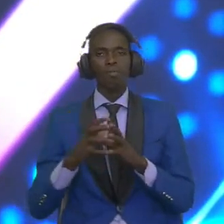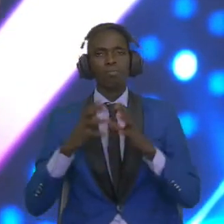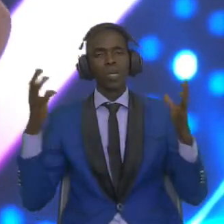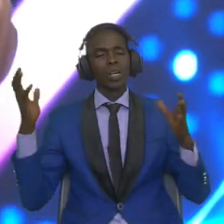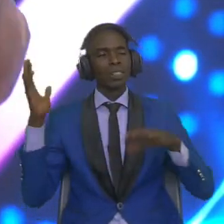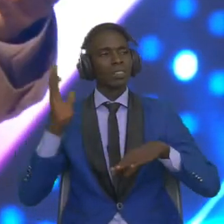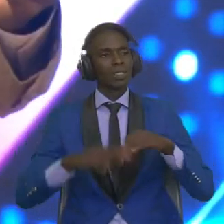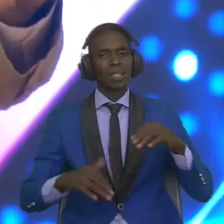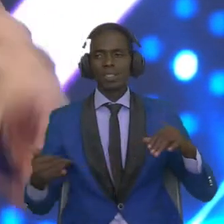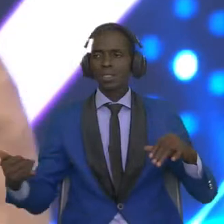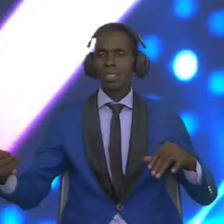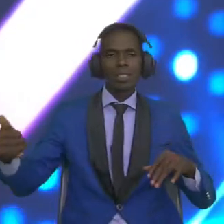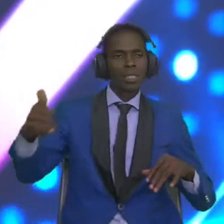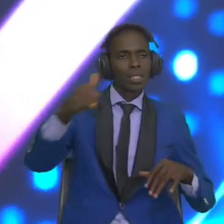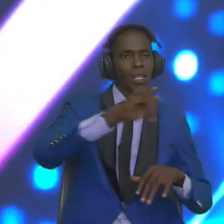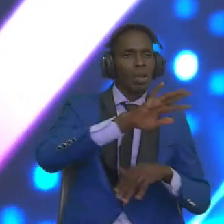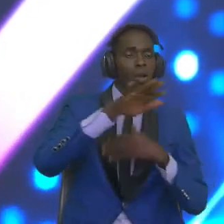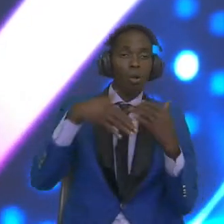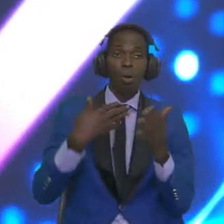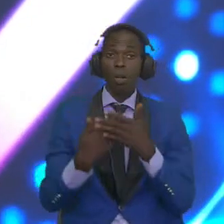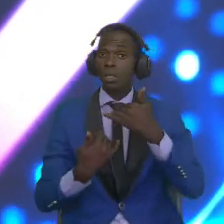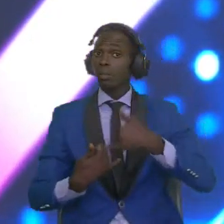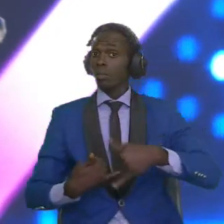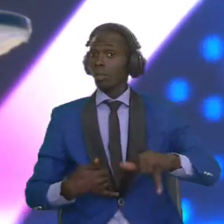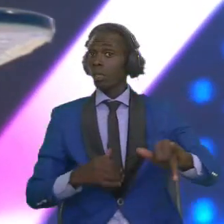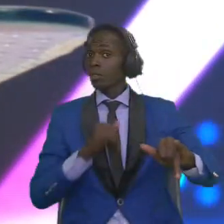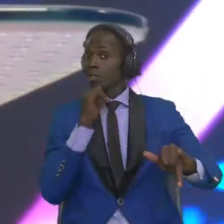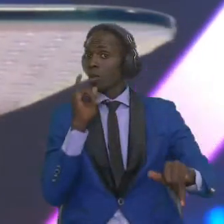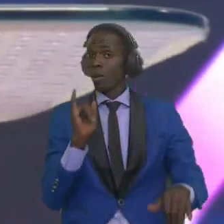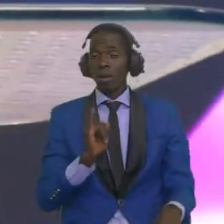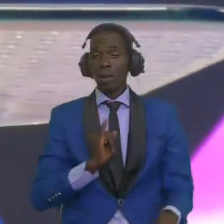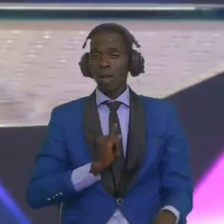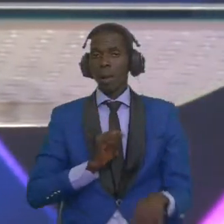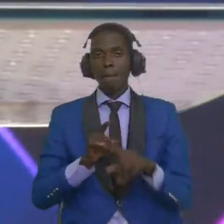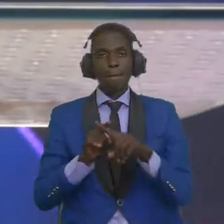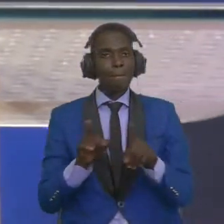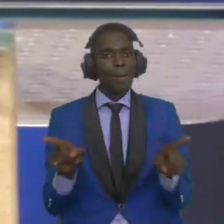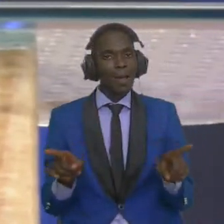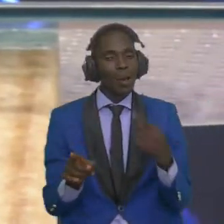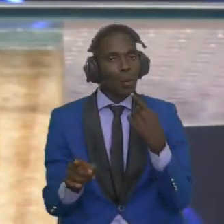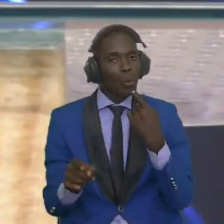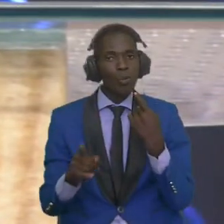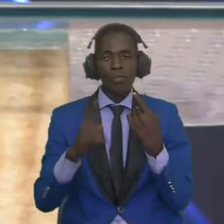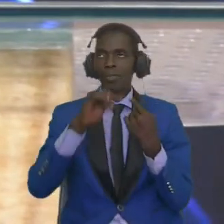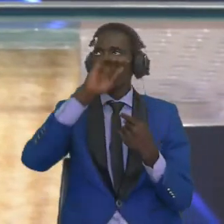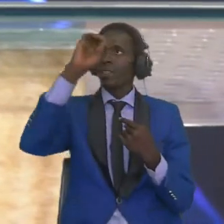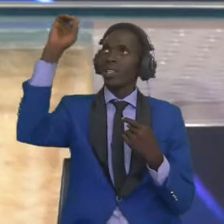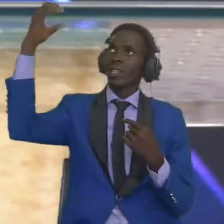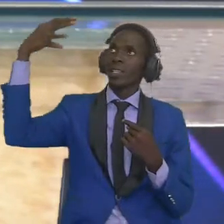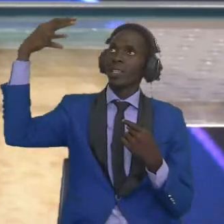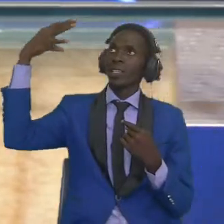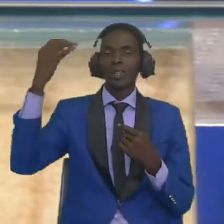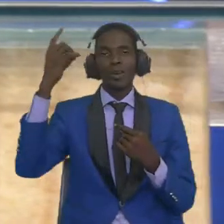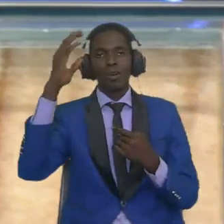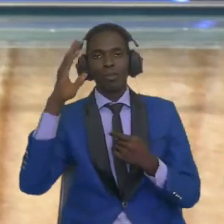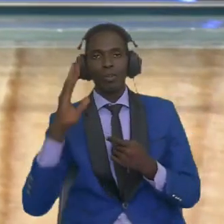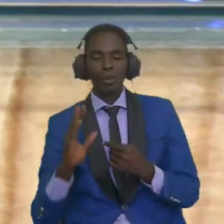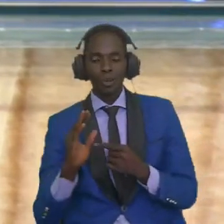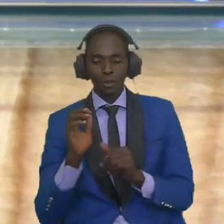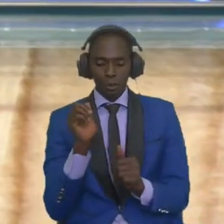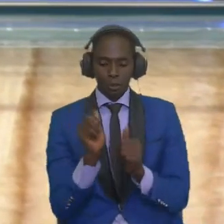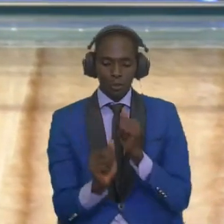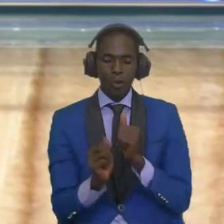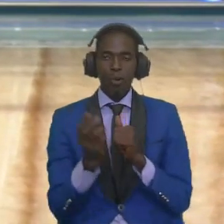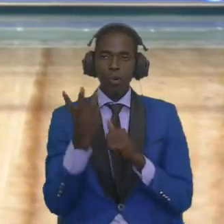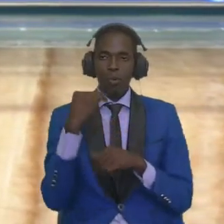all, yet not I, but the grace of God which